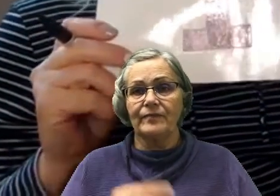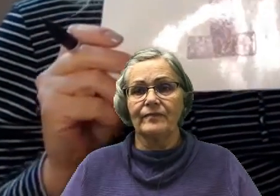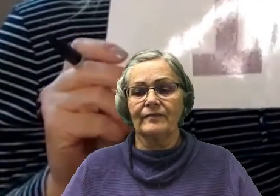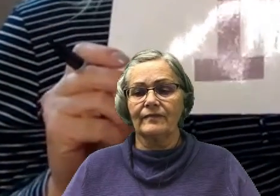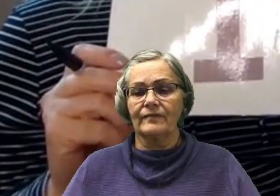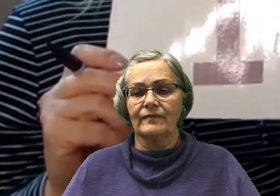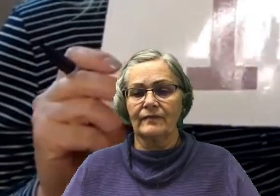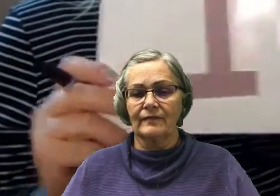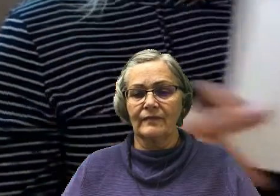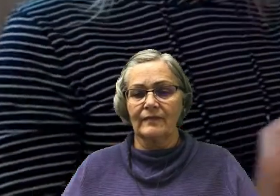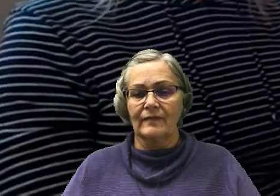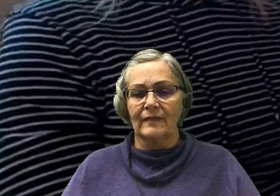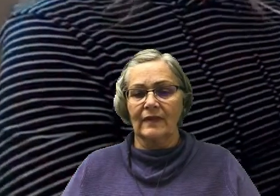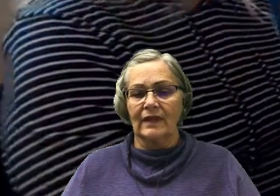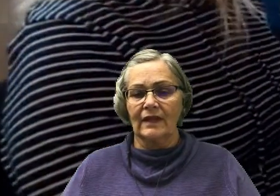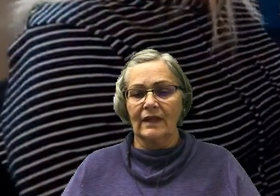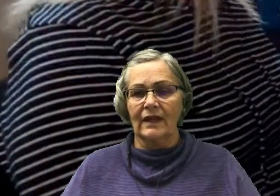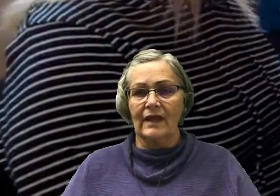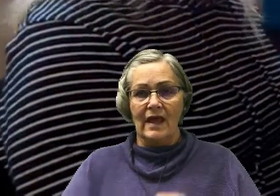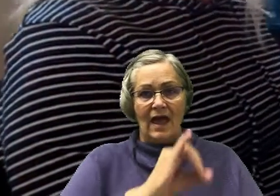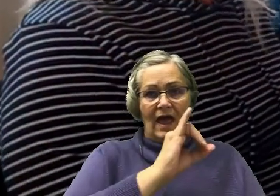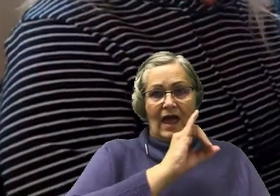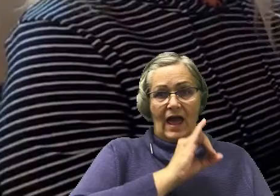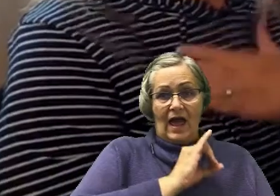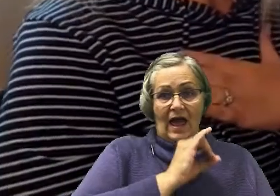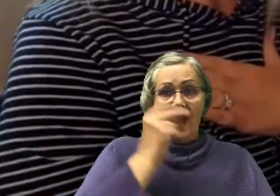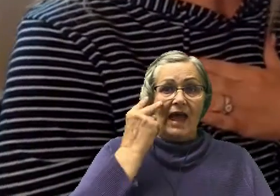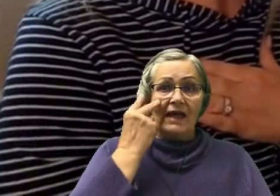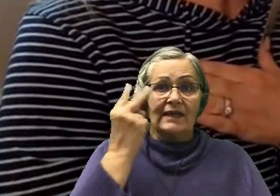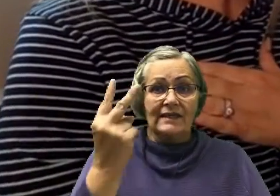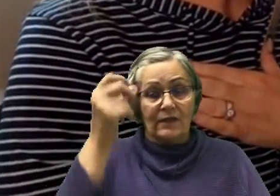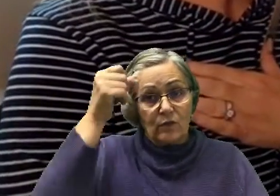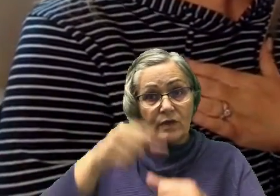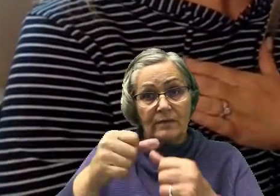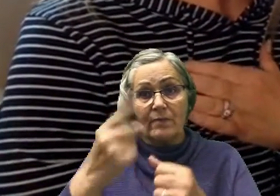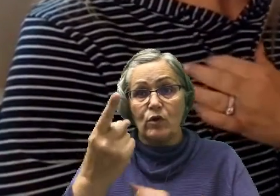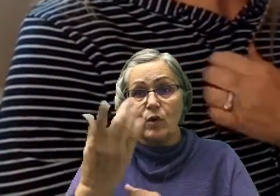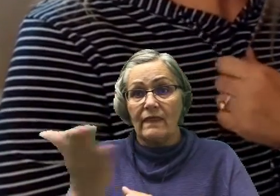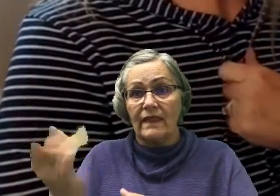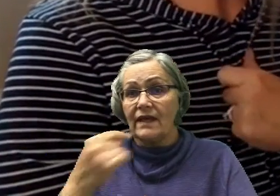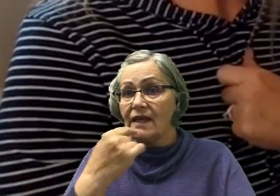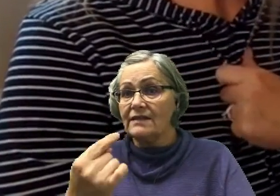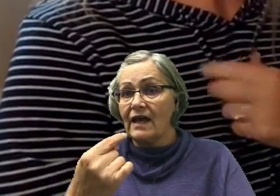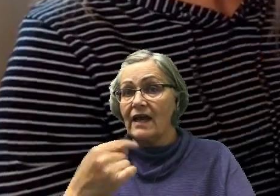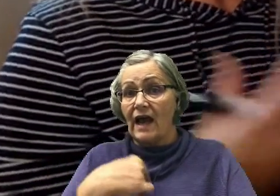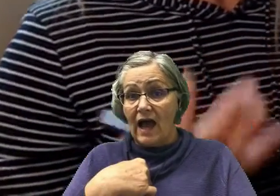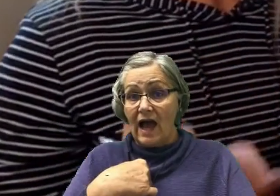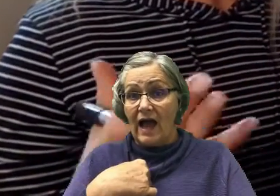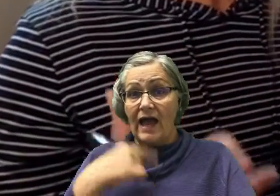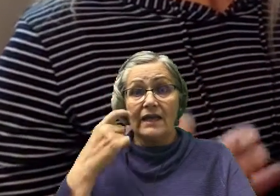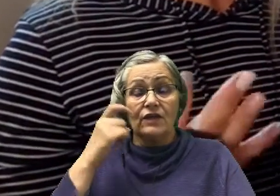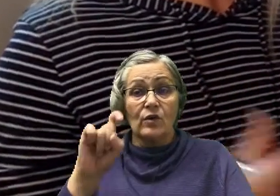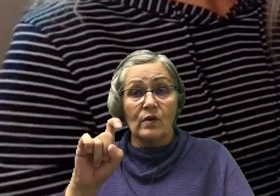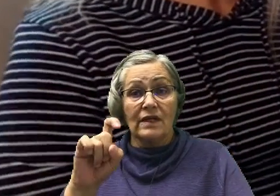I see. Remember one thing that I said that I noticed or I see in the fall?